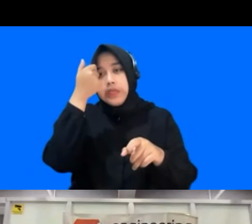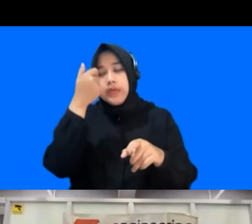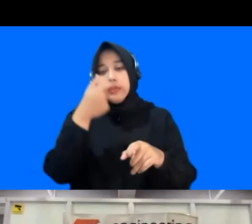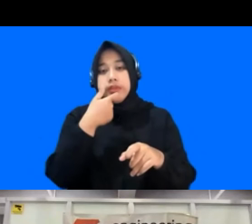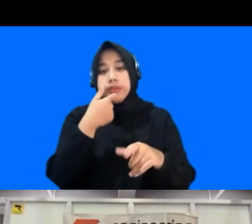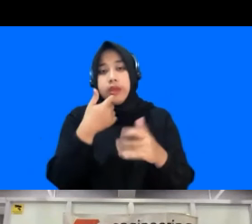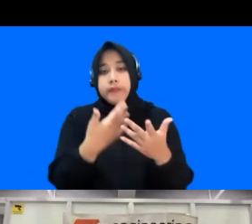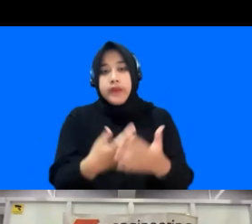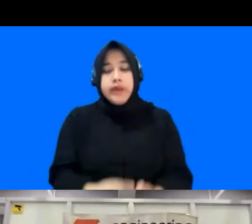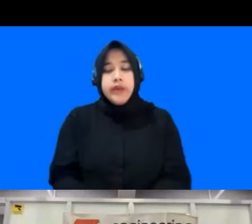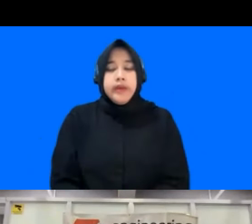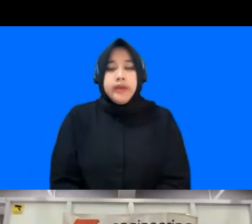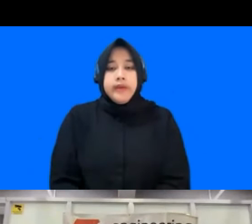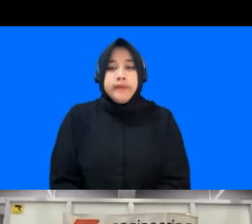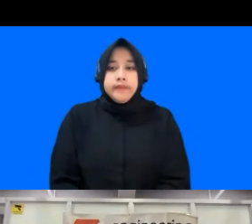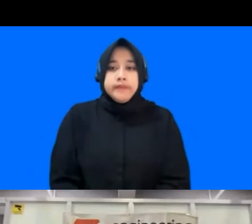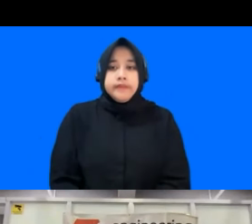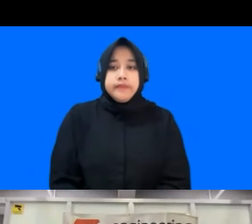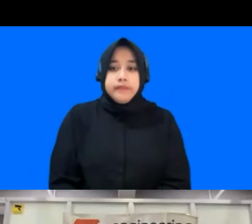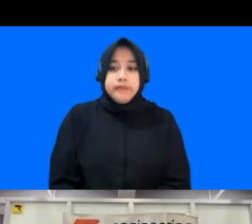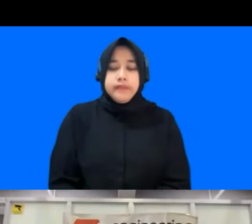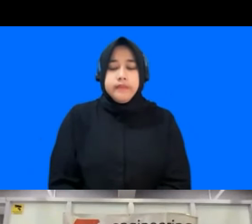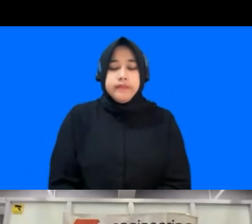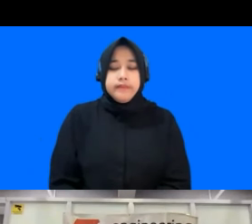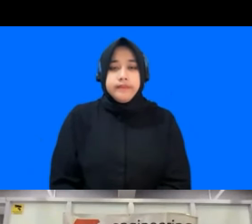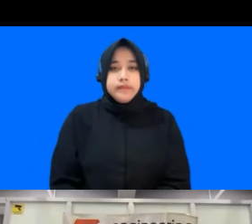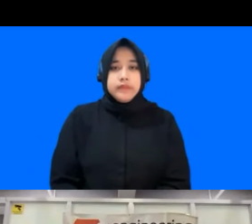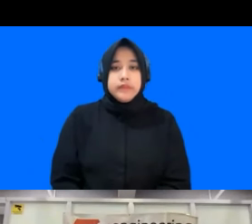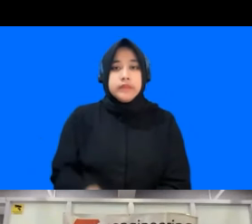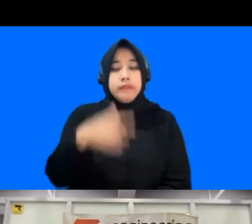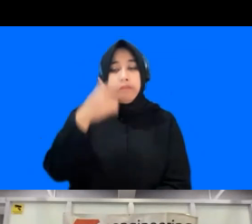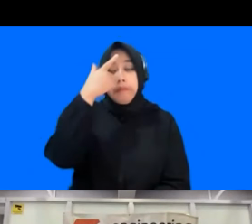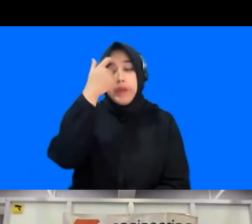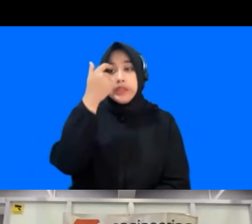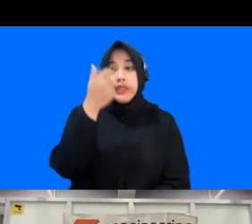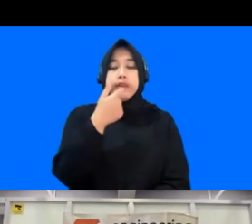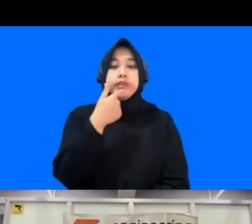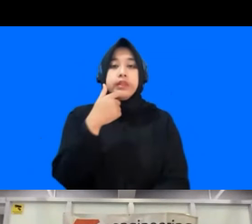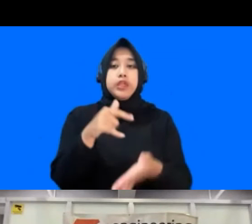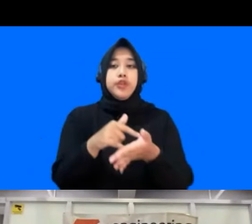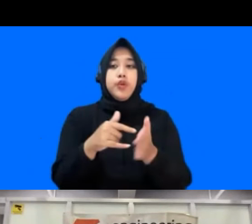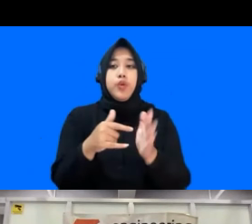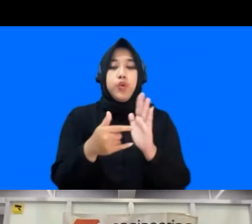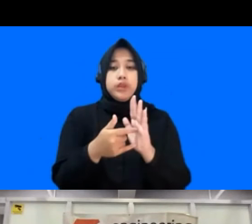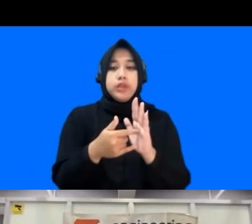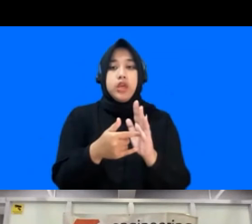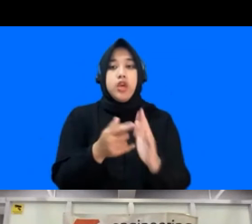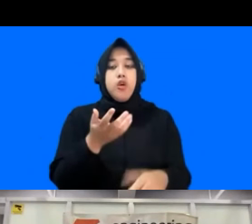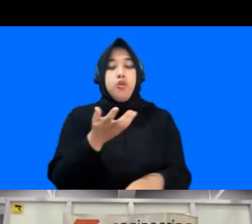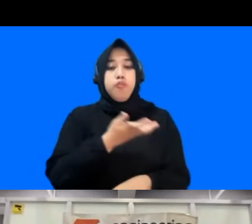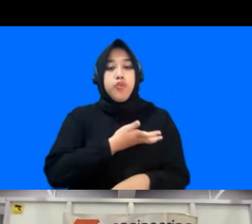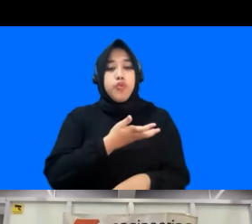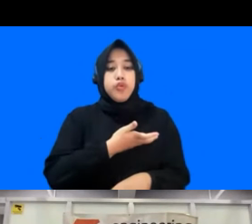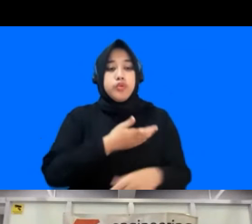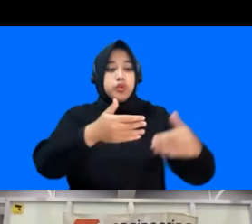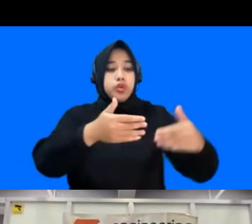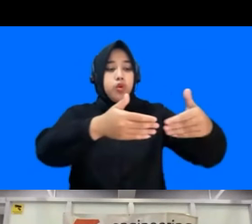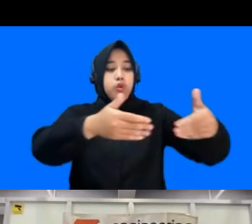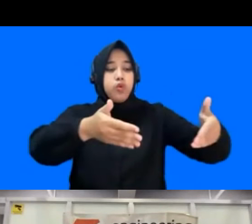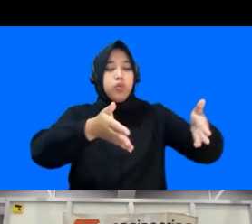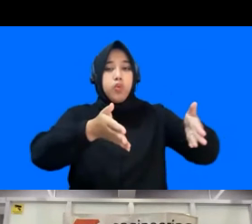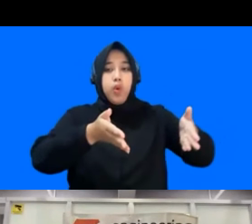accessible design, assistive technology, as well as have a space with the tools to hack devices, to